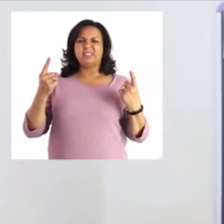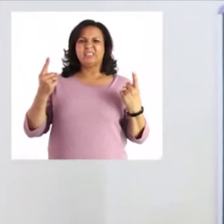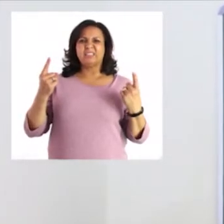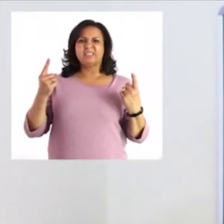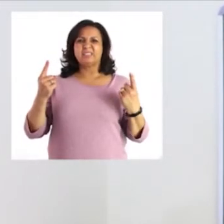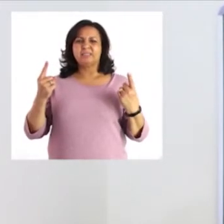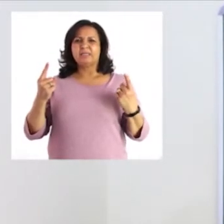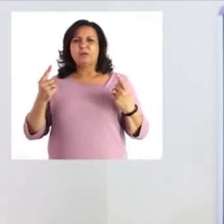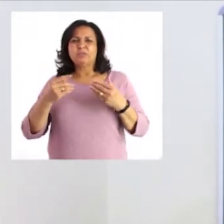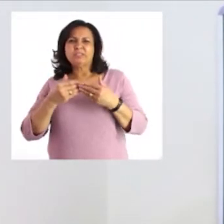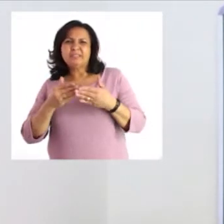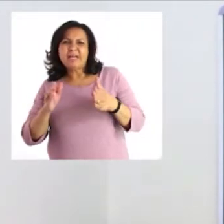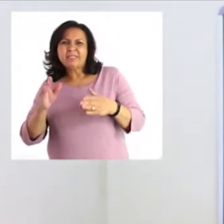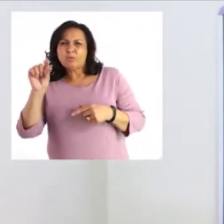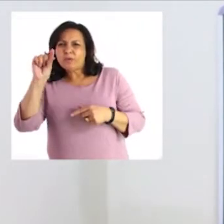letter T.